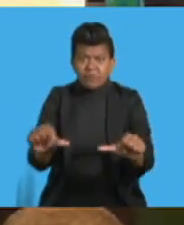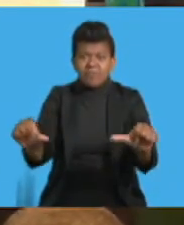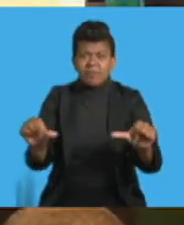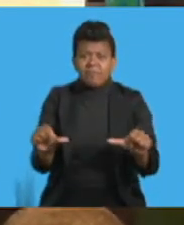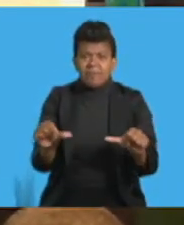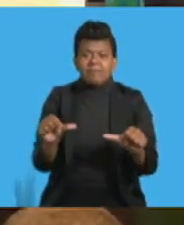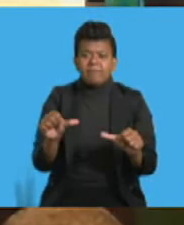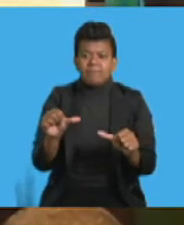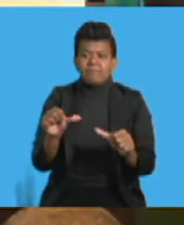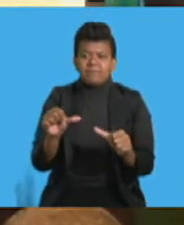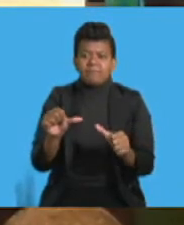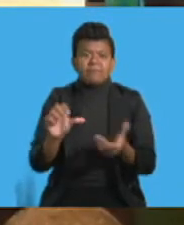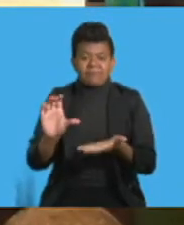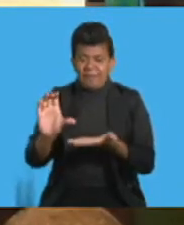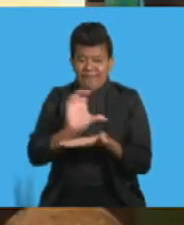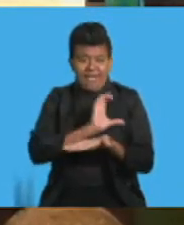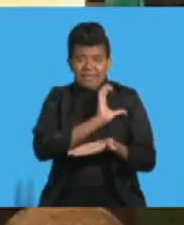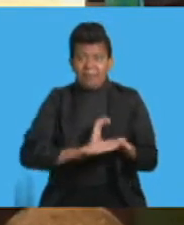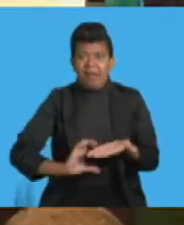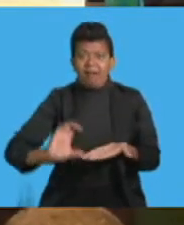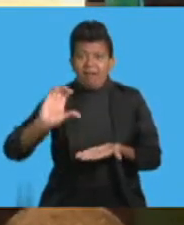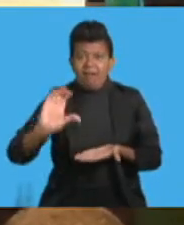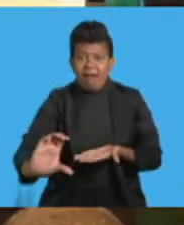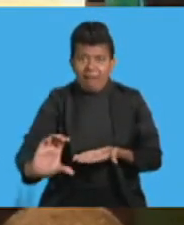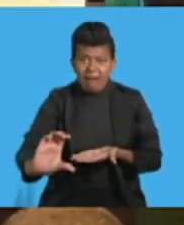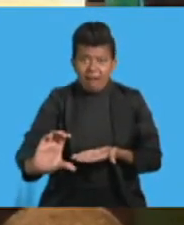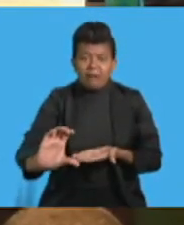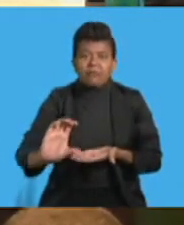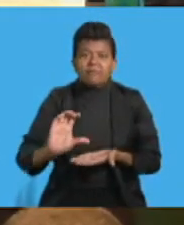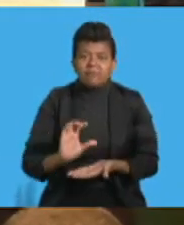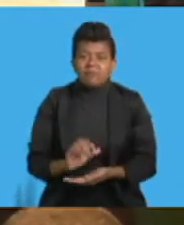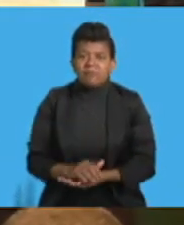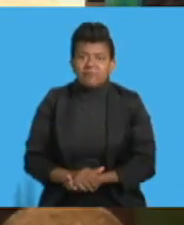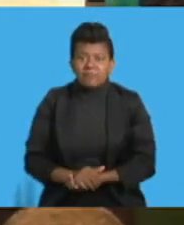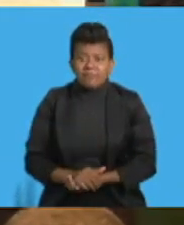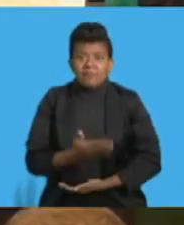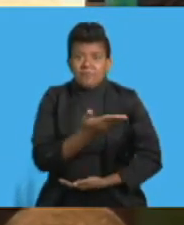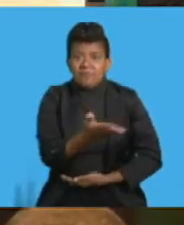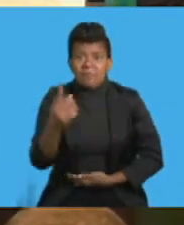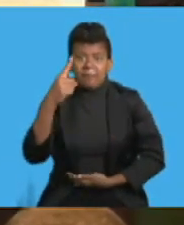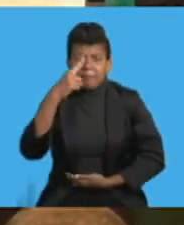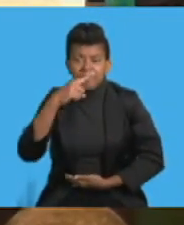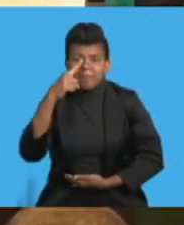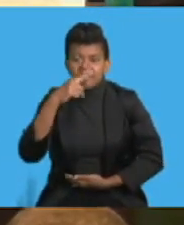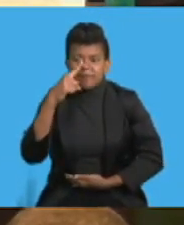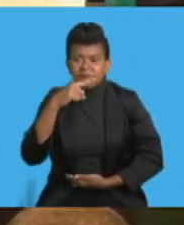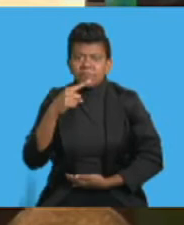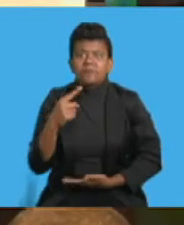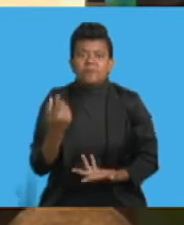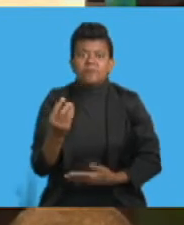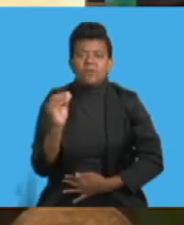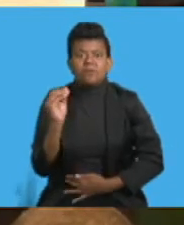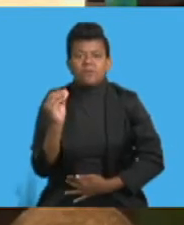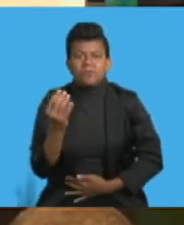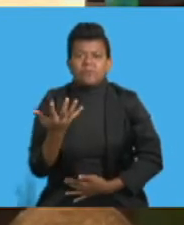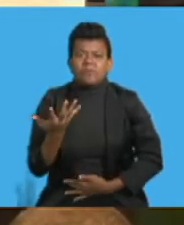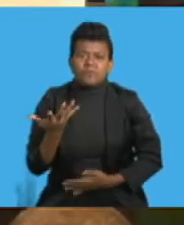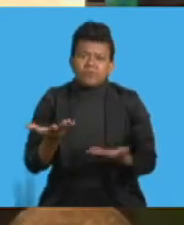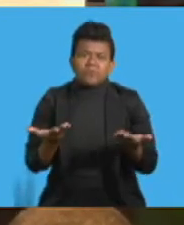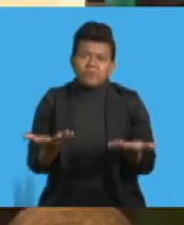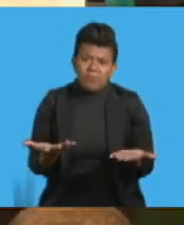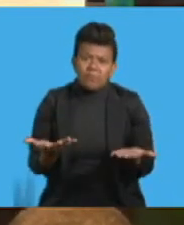the livelihood of the people in the remote and rural area. Honorable Speaker, the peculiar characteristic